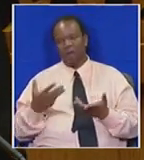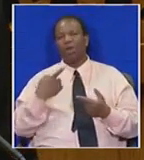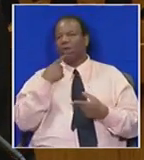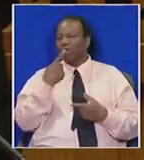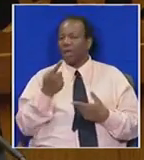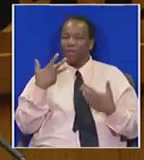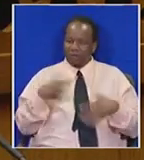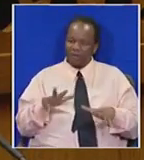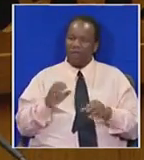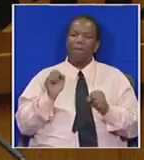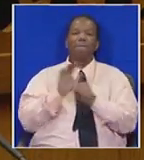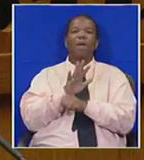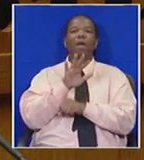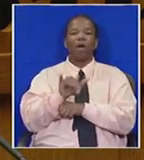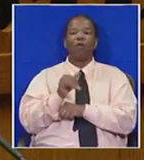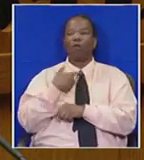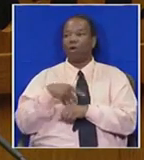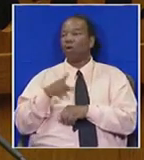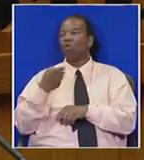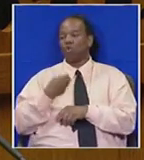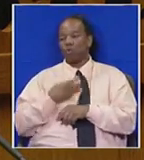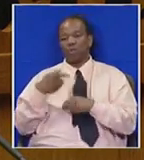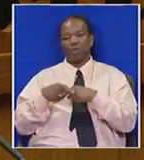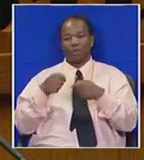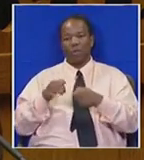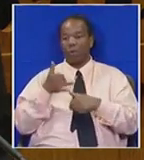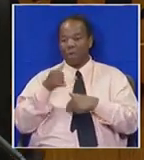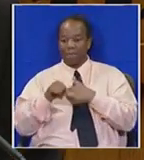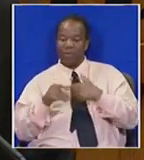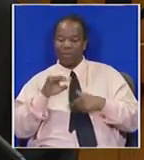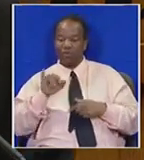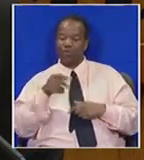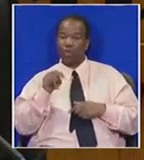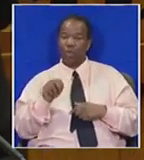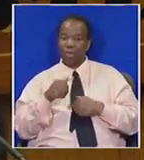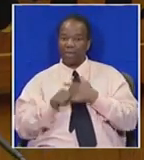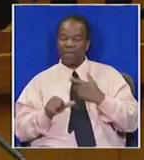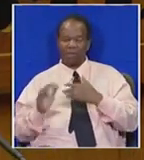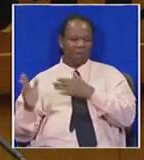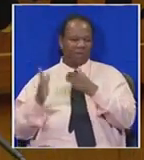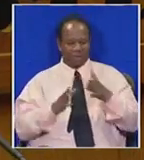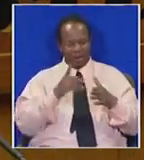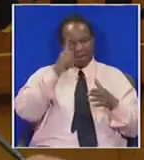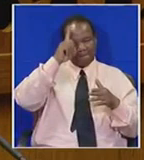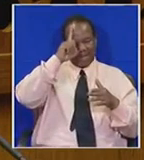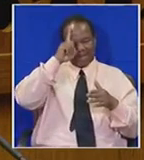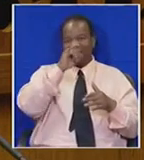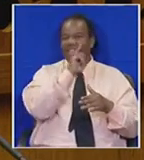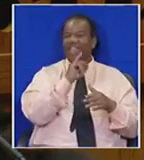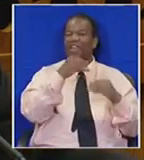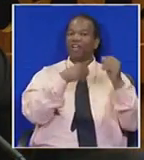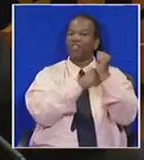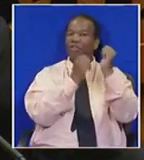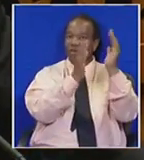impact of the Youth Employment Accord and further actions during Youth Month. Black industrialists, honourable members, will be